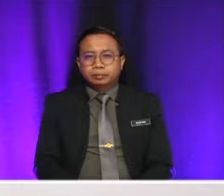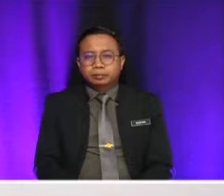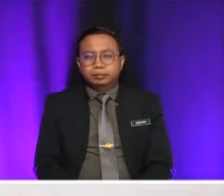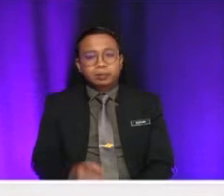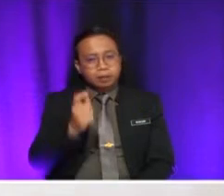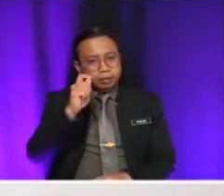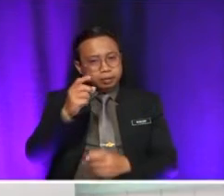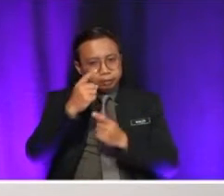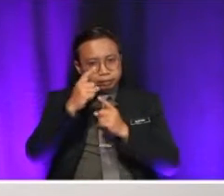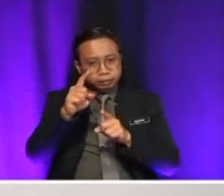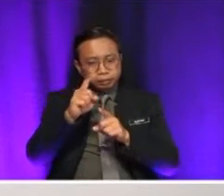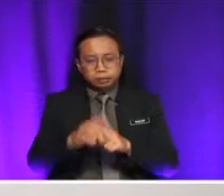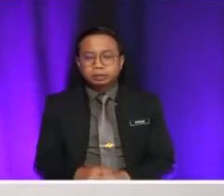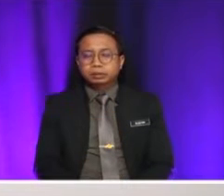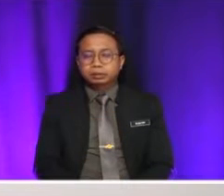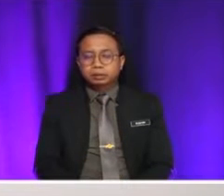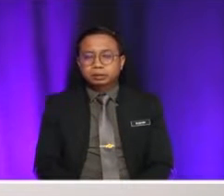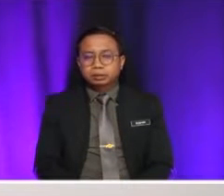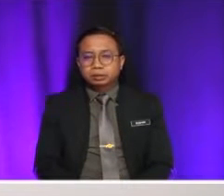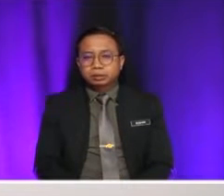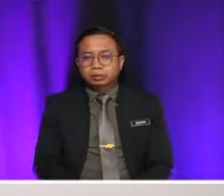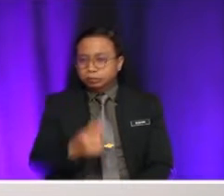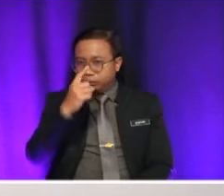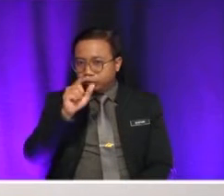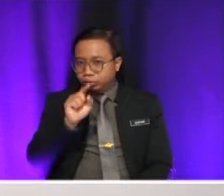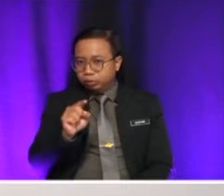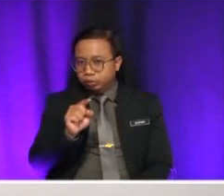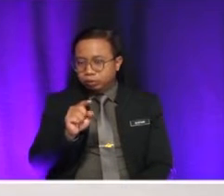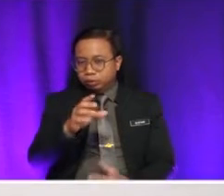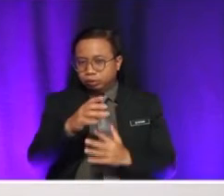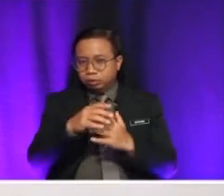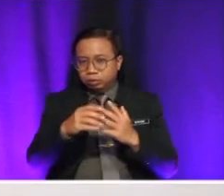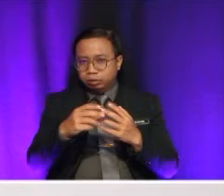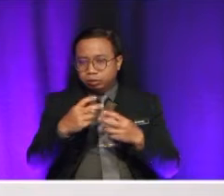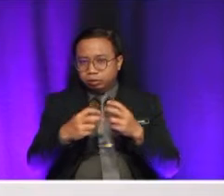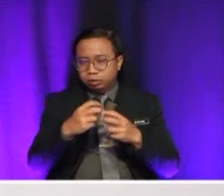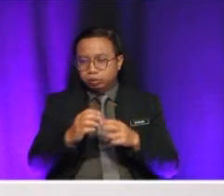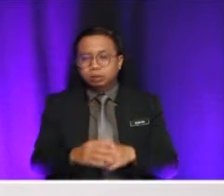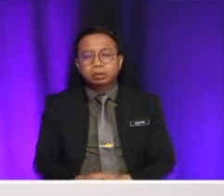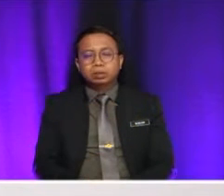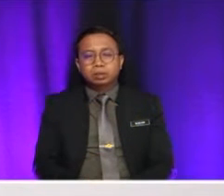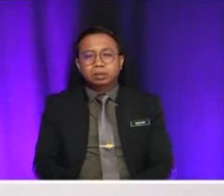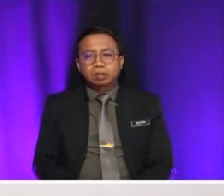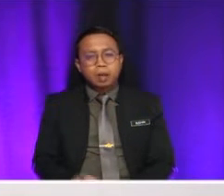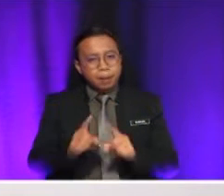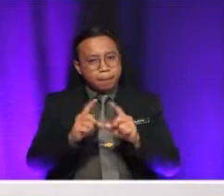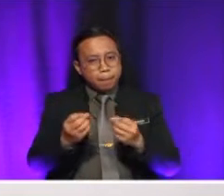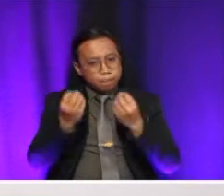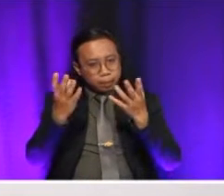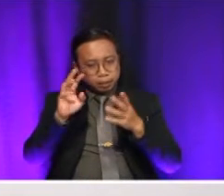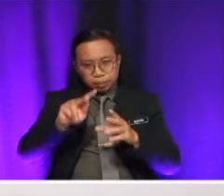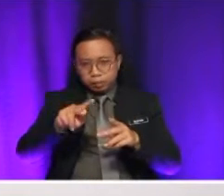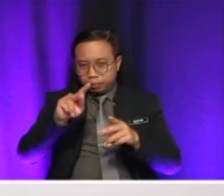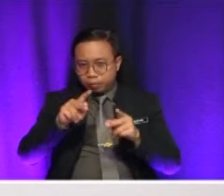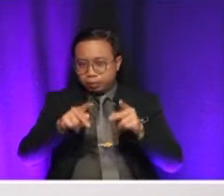The answer for paragraph 2 is D, which is for you, a lack of electricity is a temporary inconvenience, but for many people in